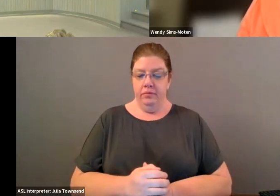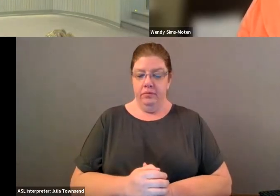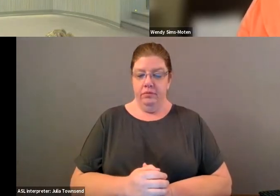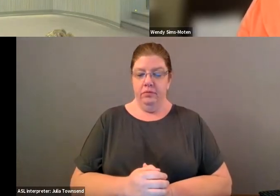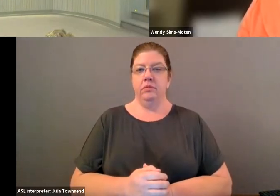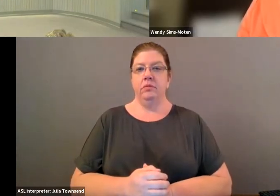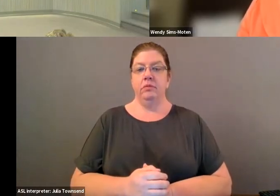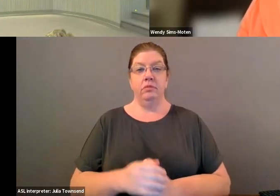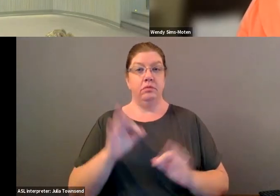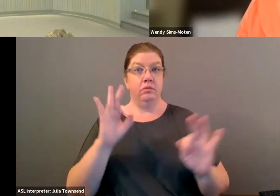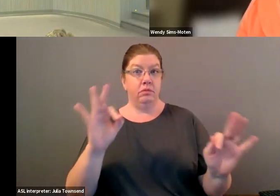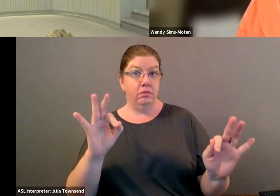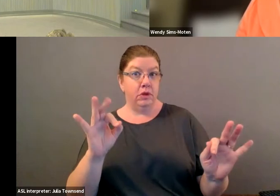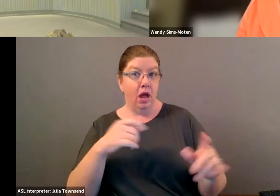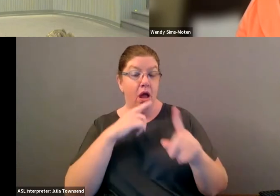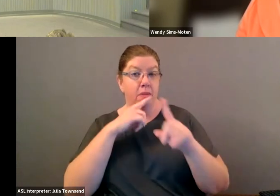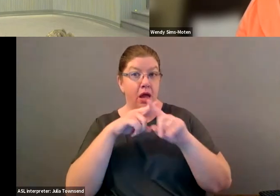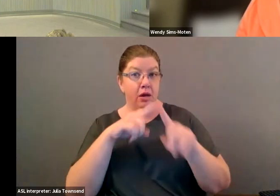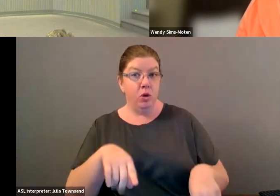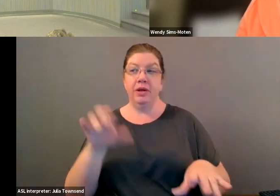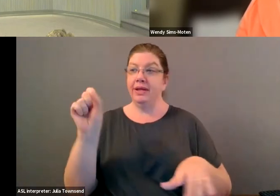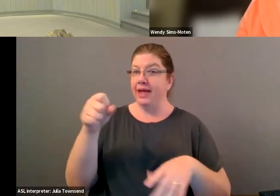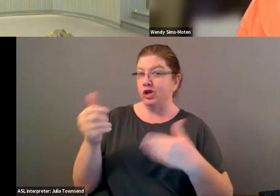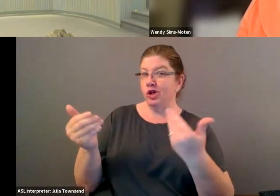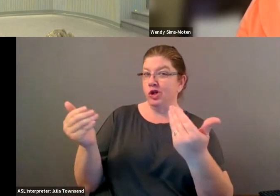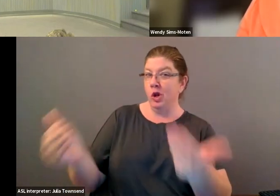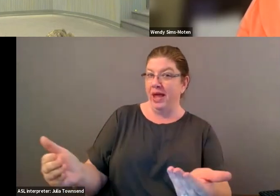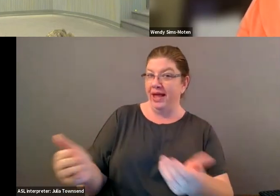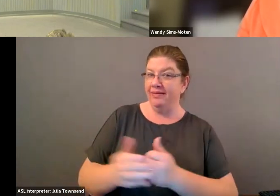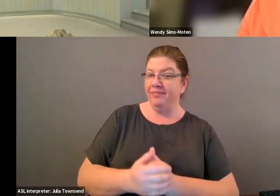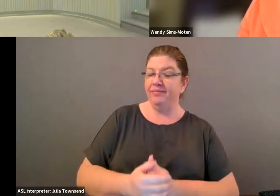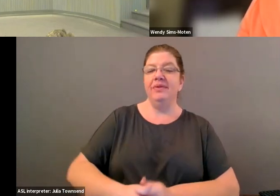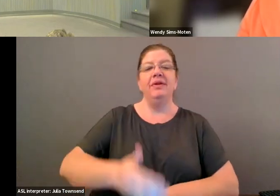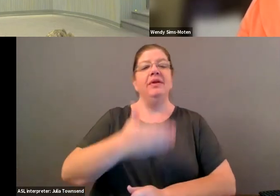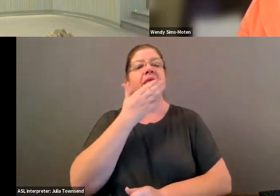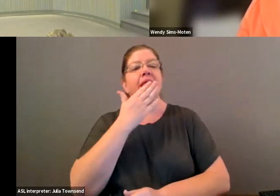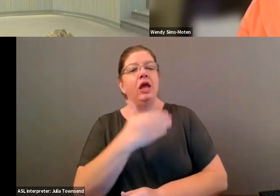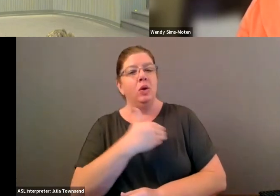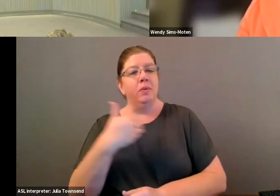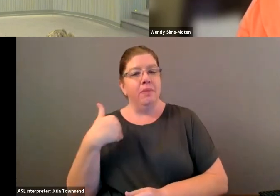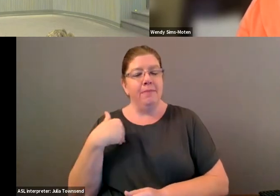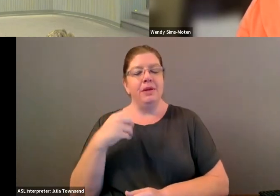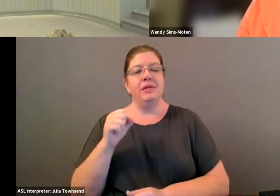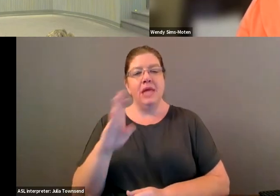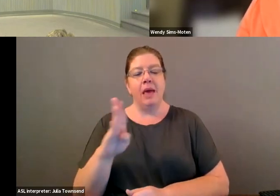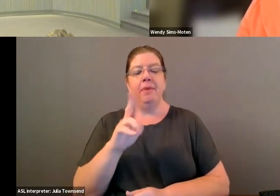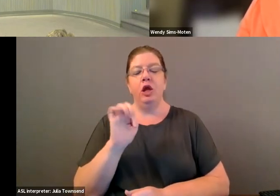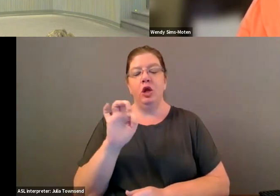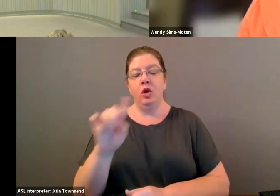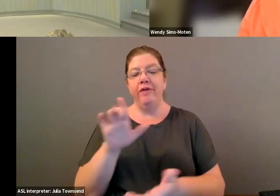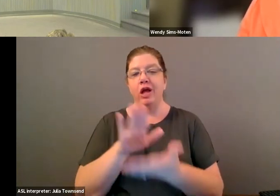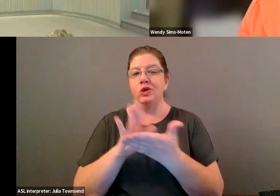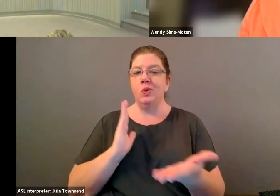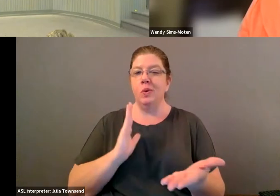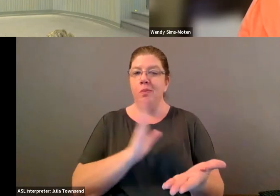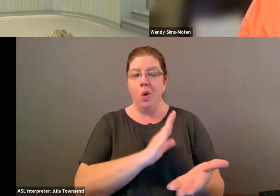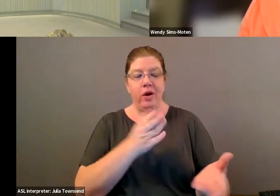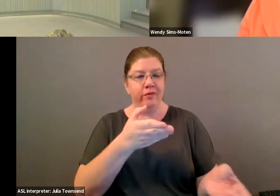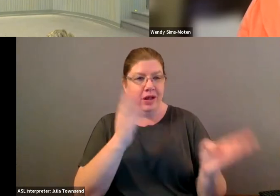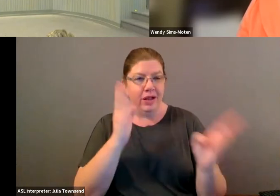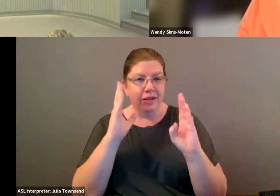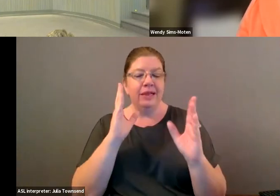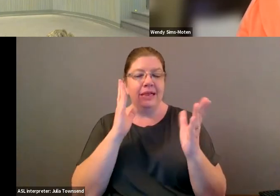Am I unmuted? Yes, go ahead. Okay. Thank you, members of the Santa Barbara Unified School Board, for listening to